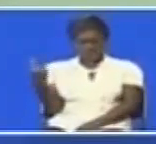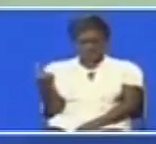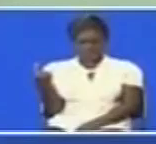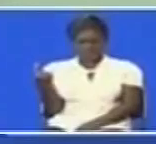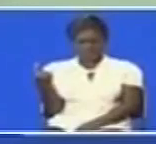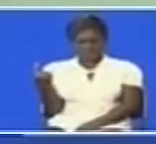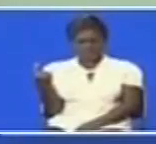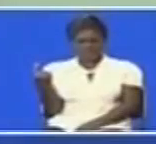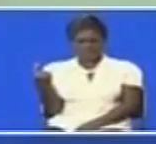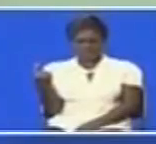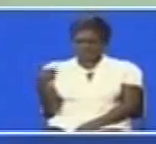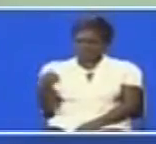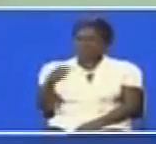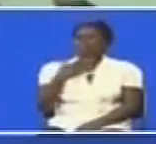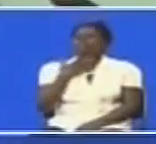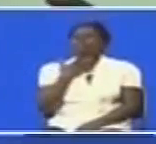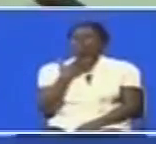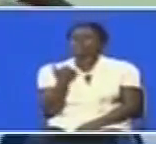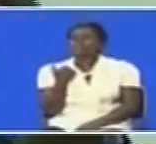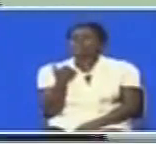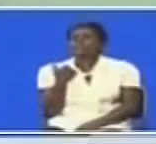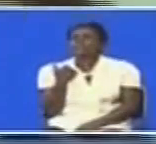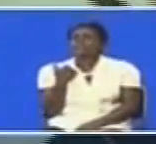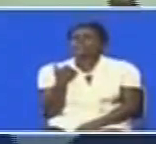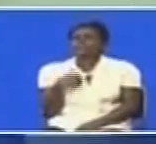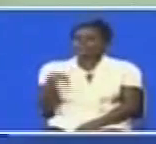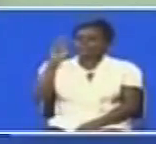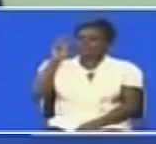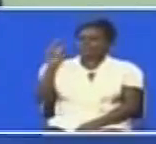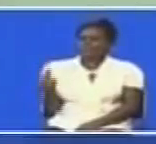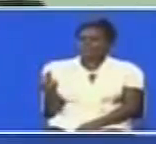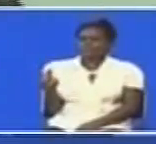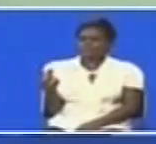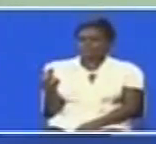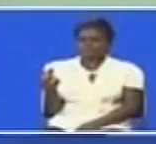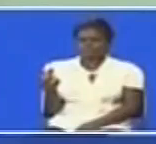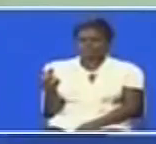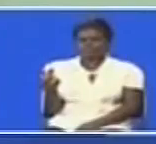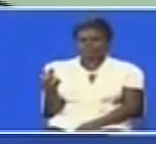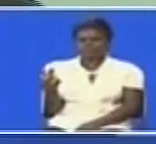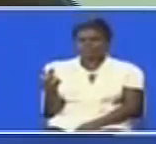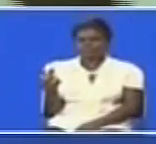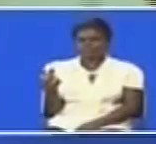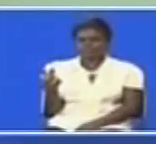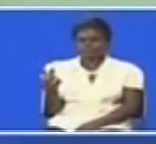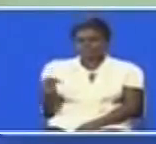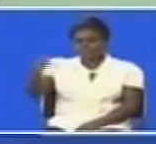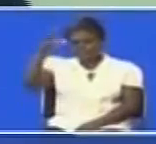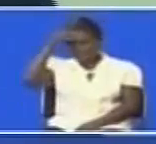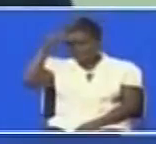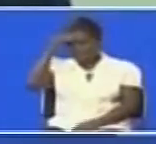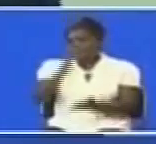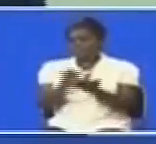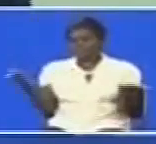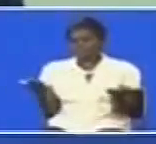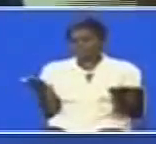are students that would like to, you know, look at, you know, see if they're learning